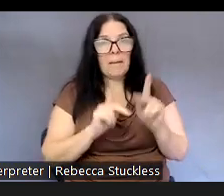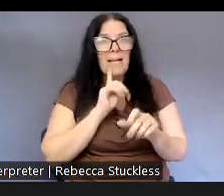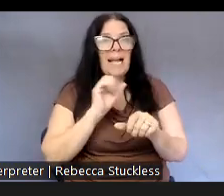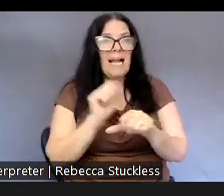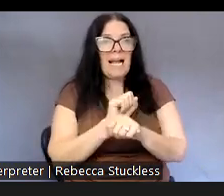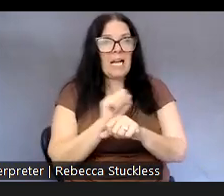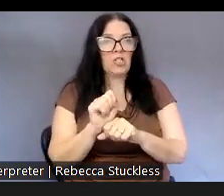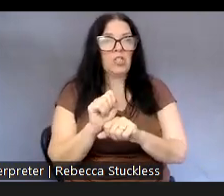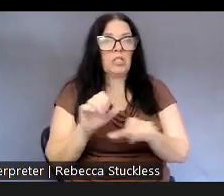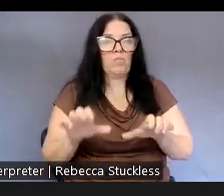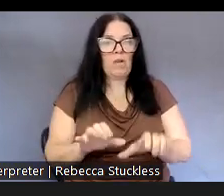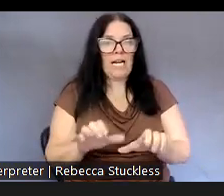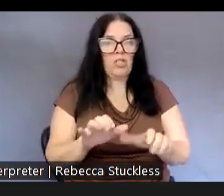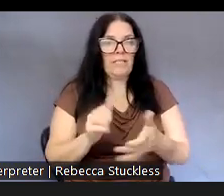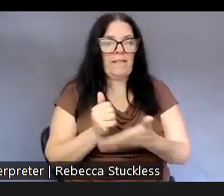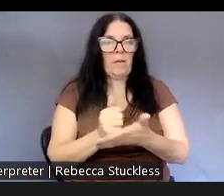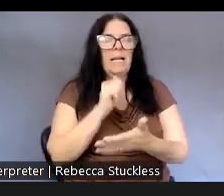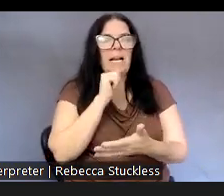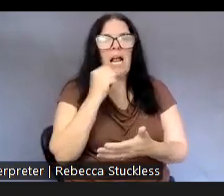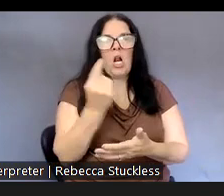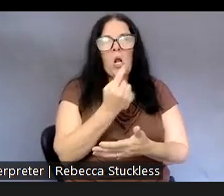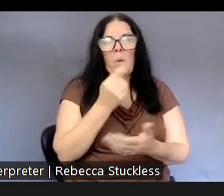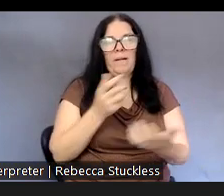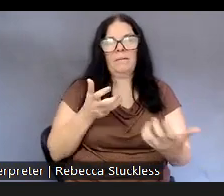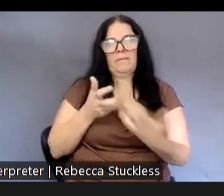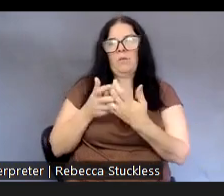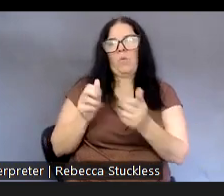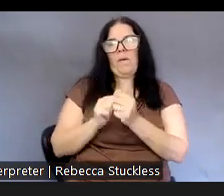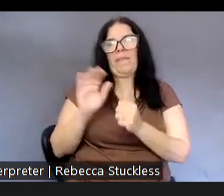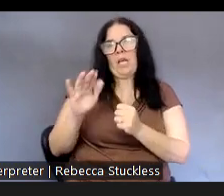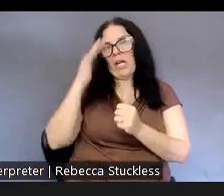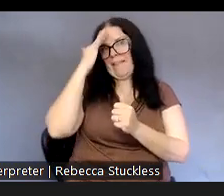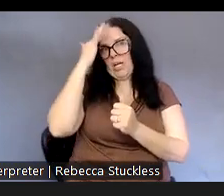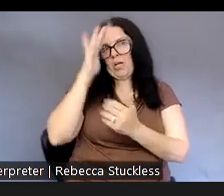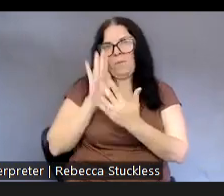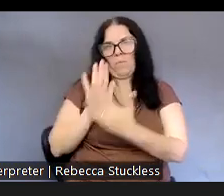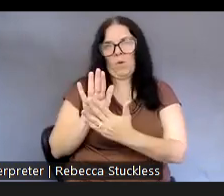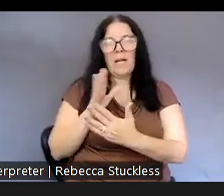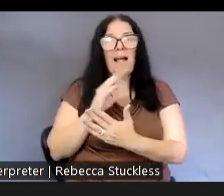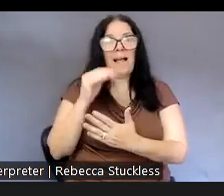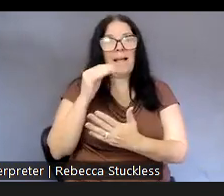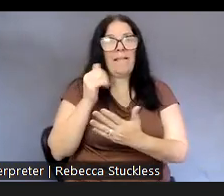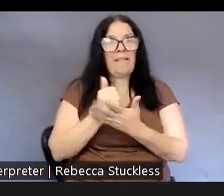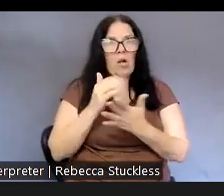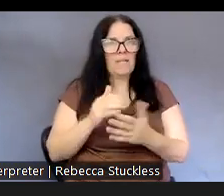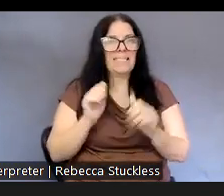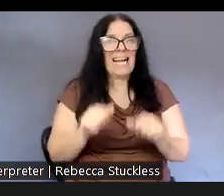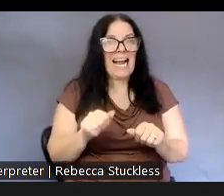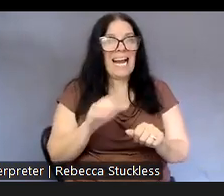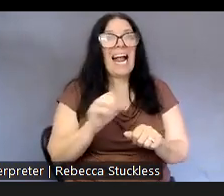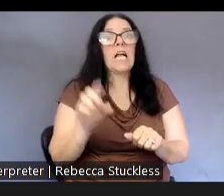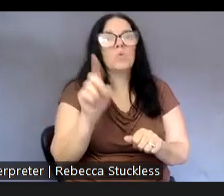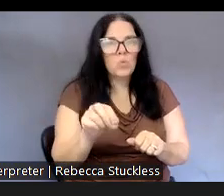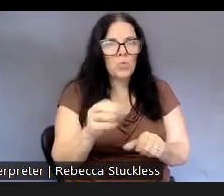therapy doesn't always align with their theoretical orientation, and therapists can and do get excellent results if